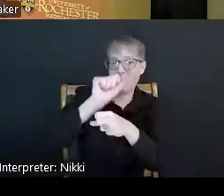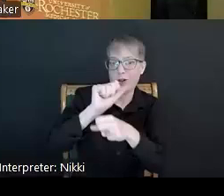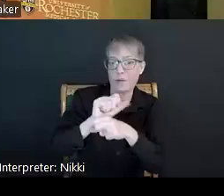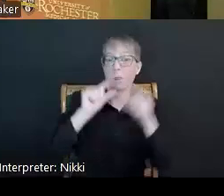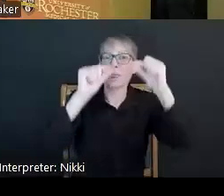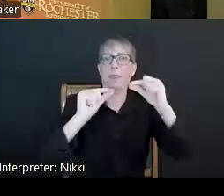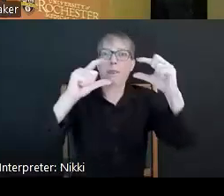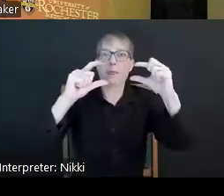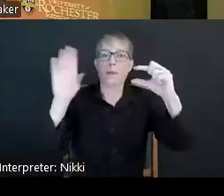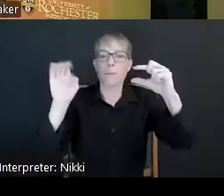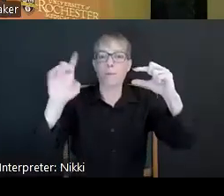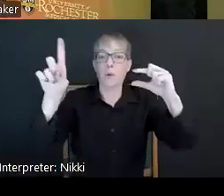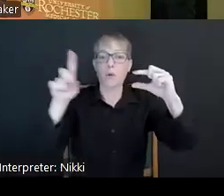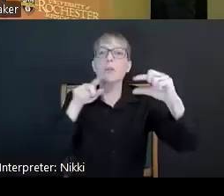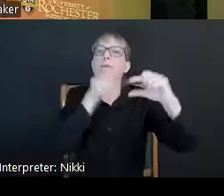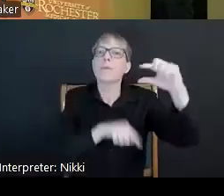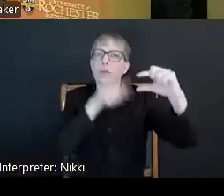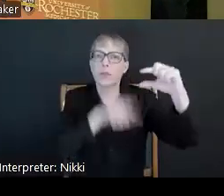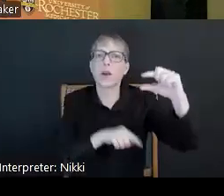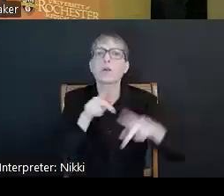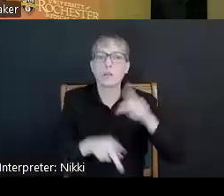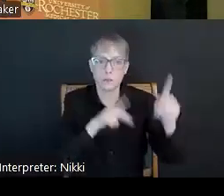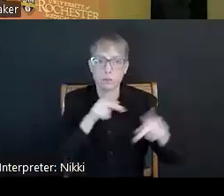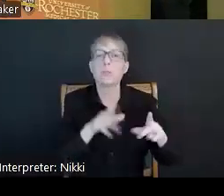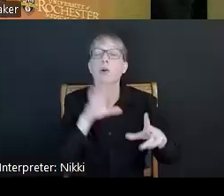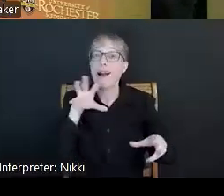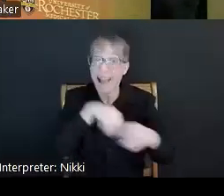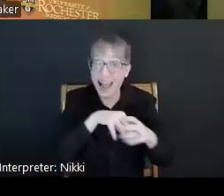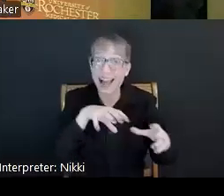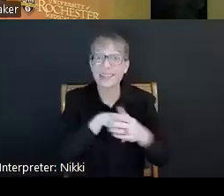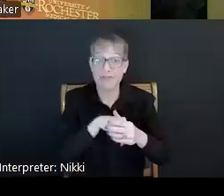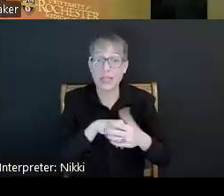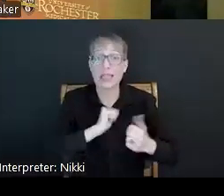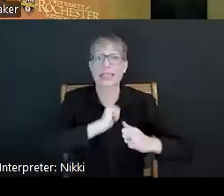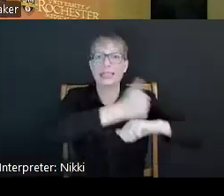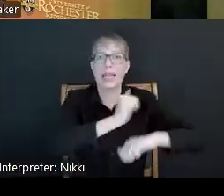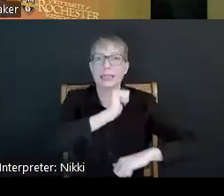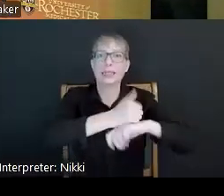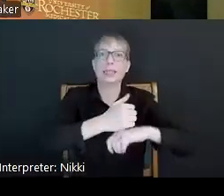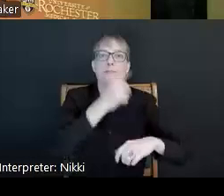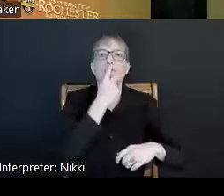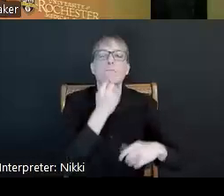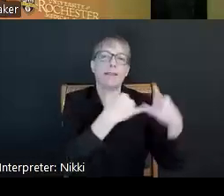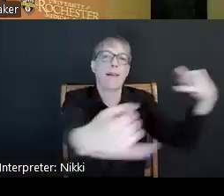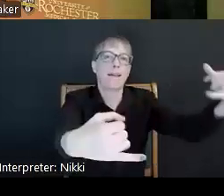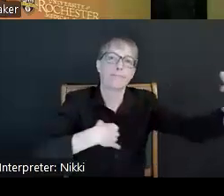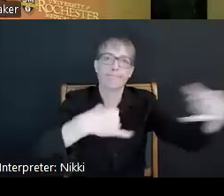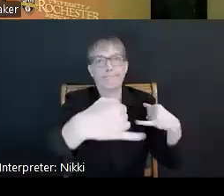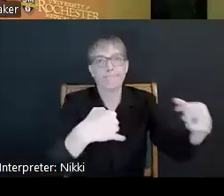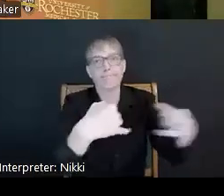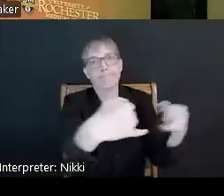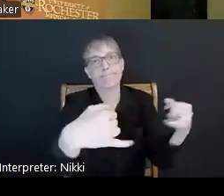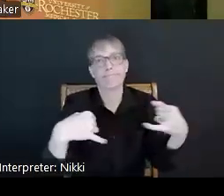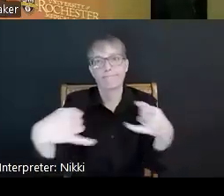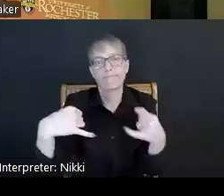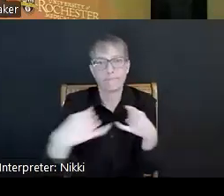actively participated, at least to our knowledge, in the redlining practice that created the current situation and the uprising. So it's